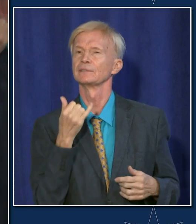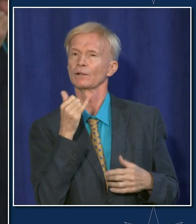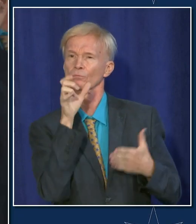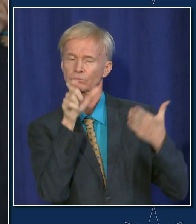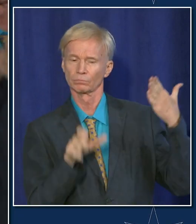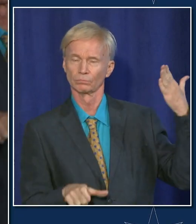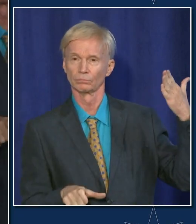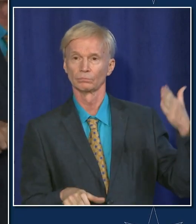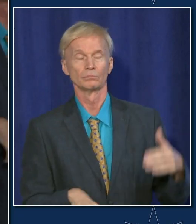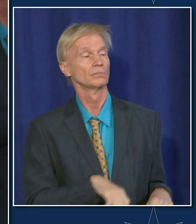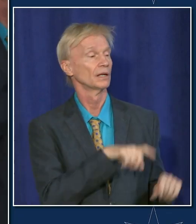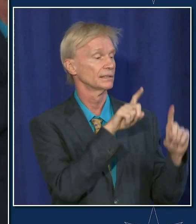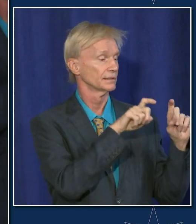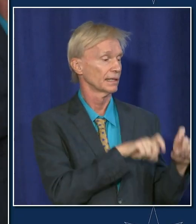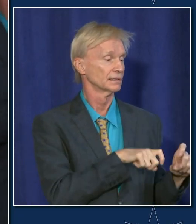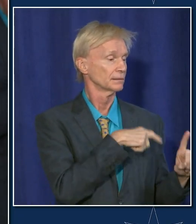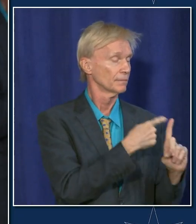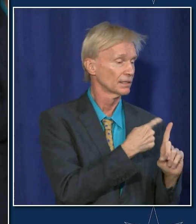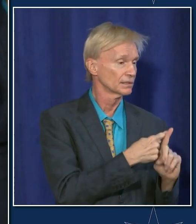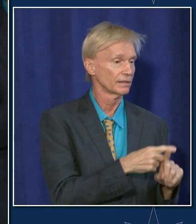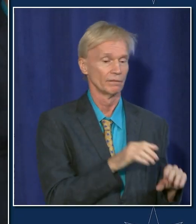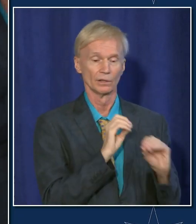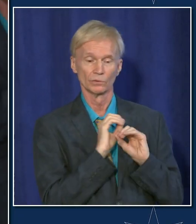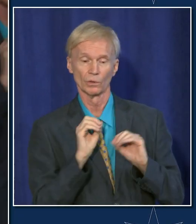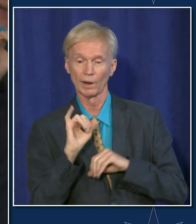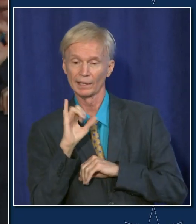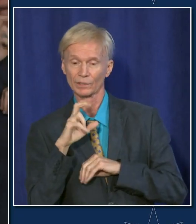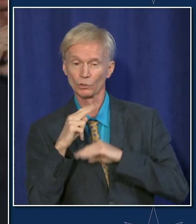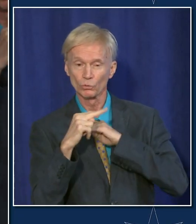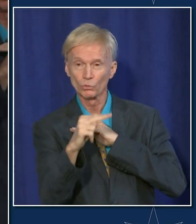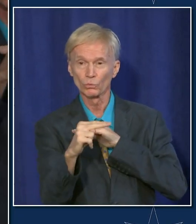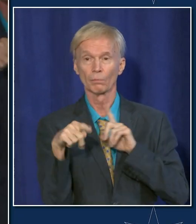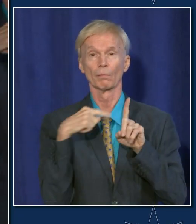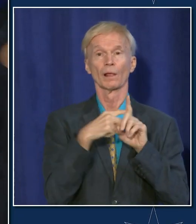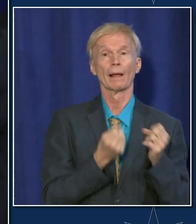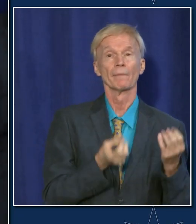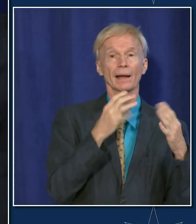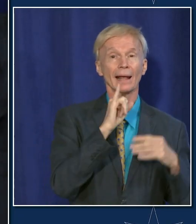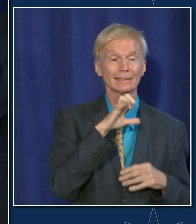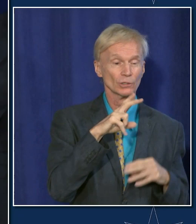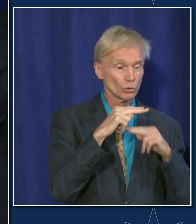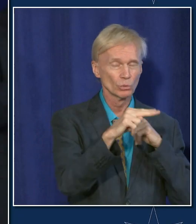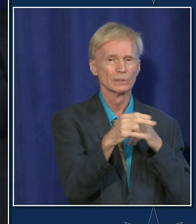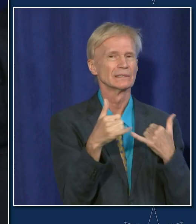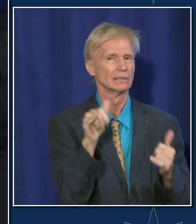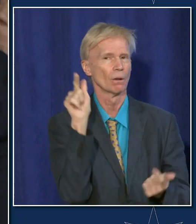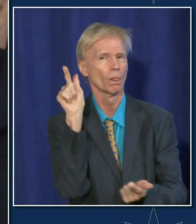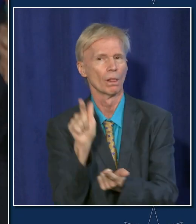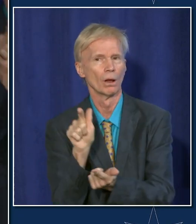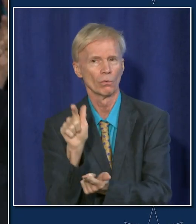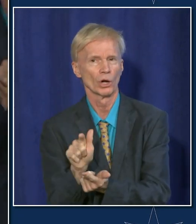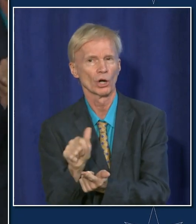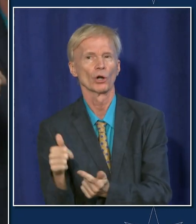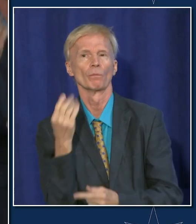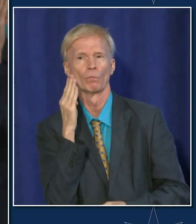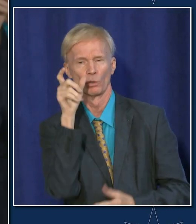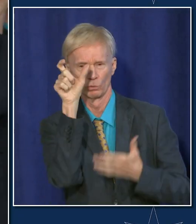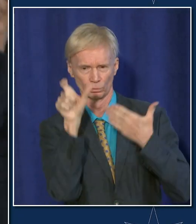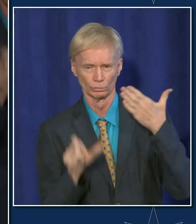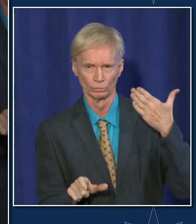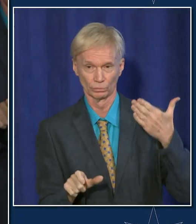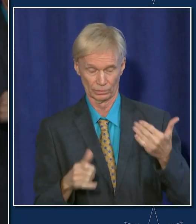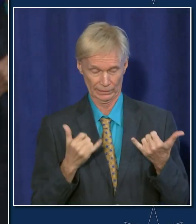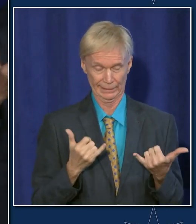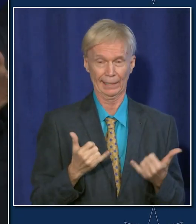test positivity, non-ICU beds, and ICU beds, all remain at the lower transmission risk. Chicago's currently